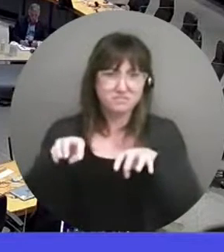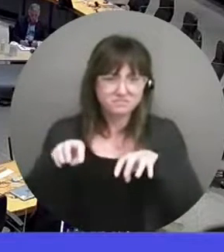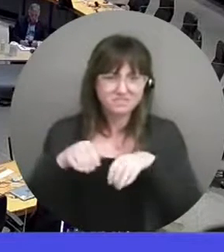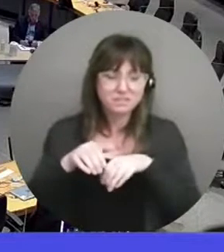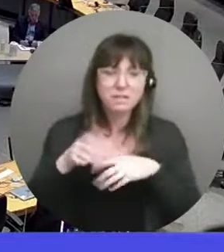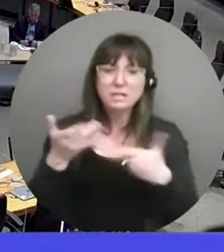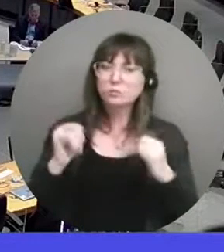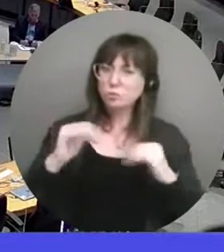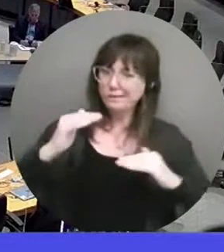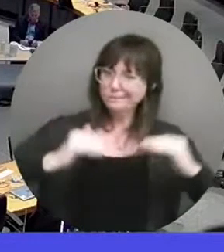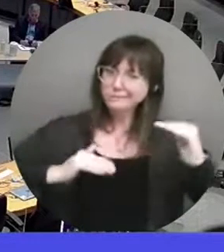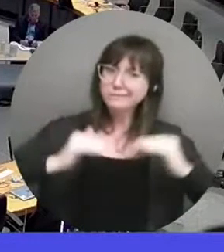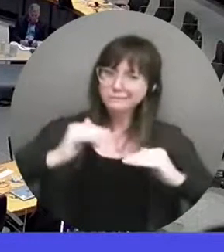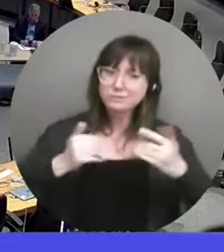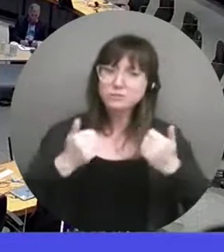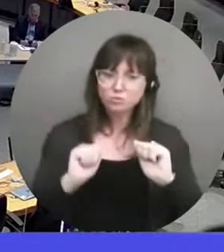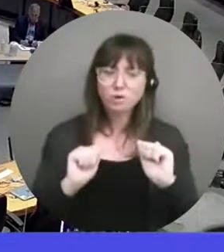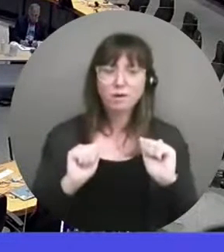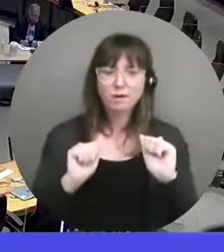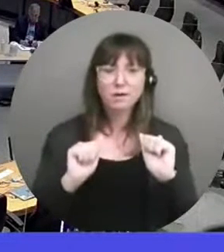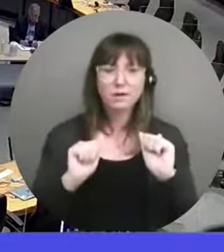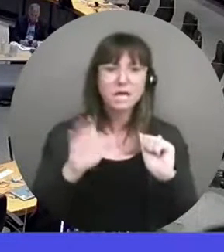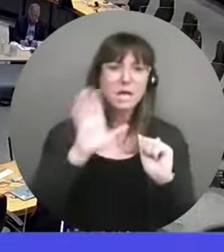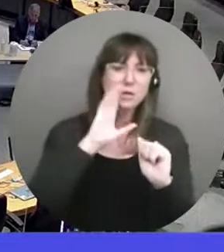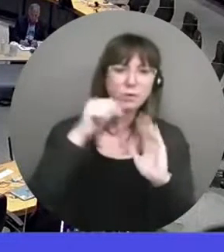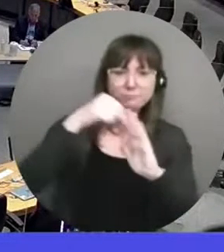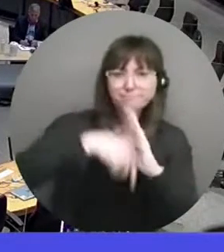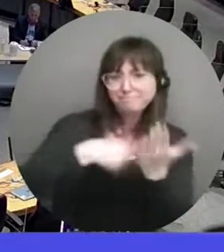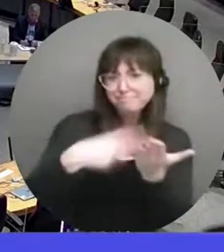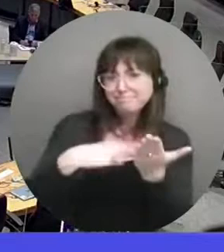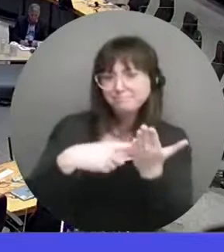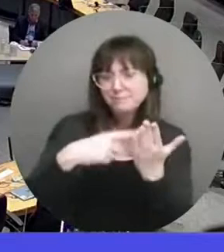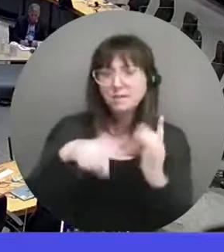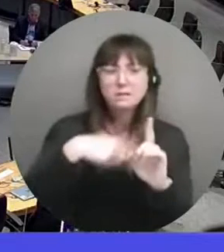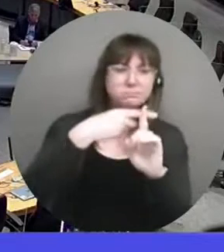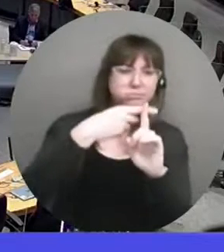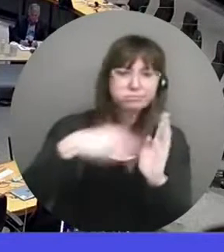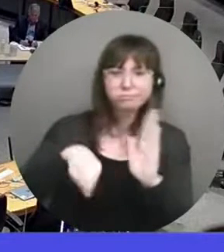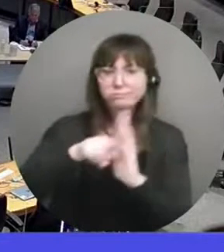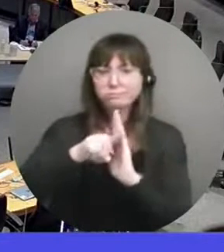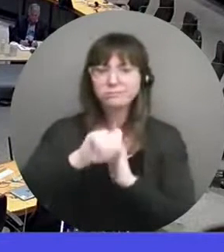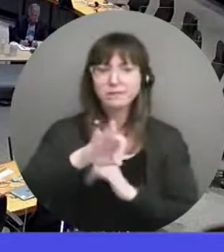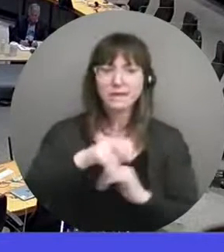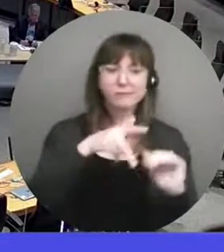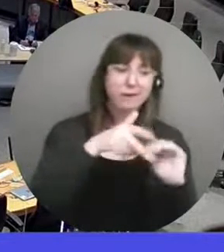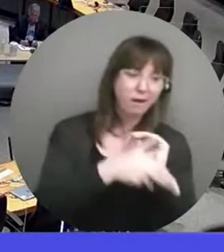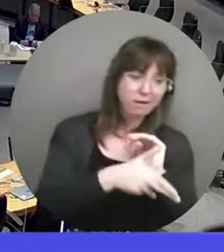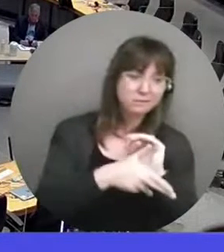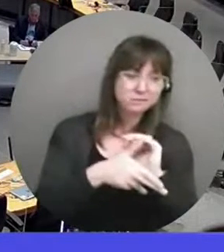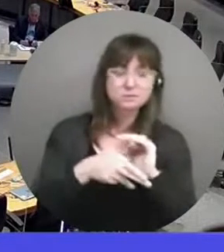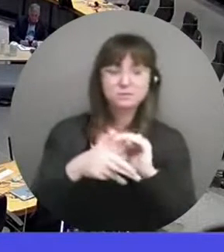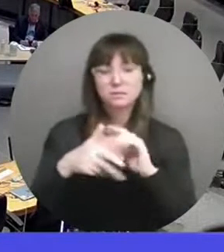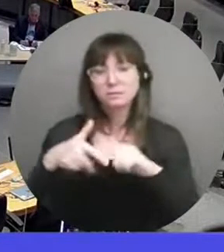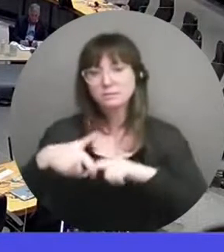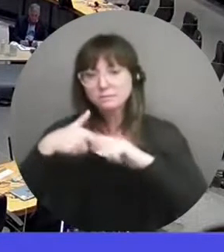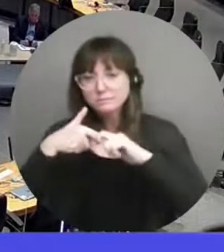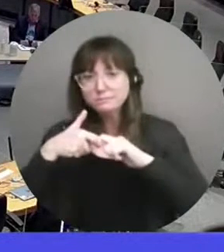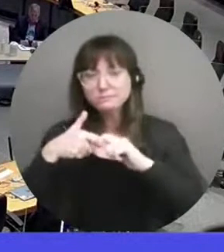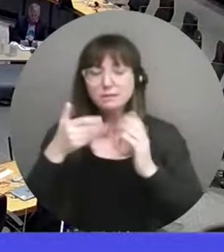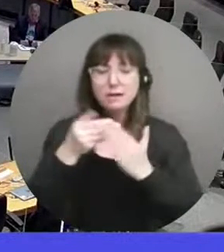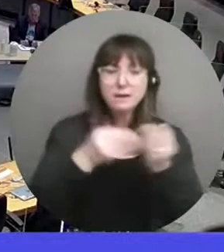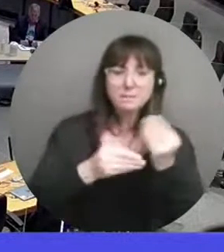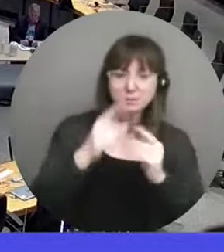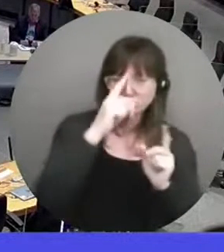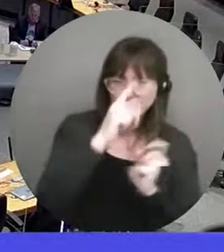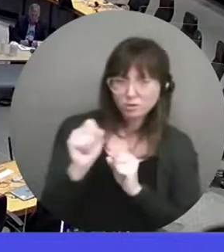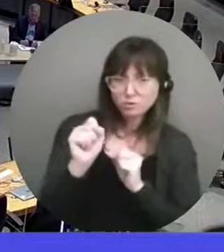And we'll be talking in detail about the pros and cons of cuts in terms of budget strategies and what we're doing to mitigate that,